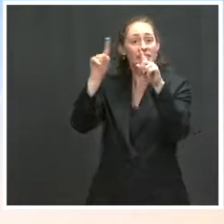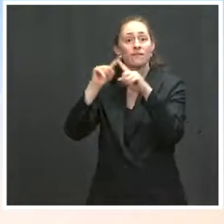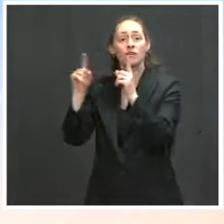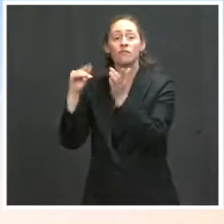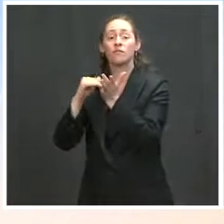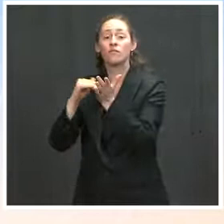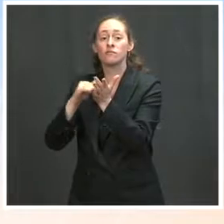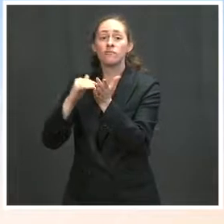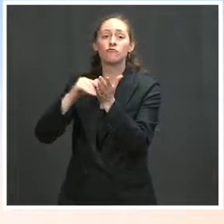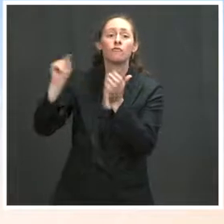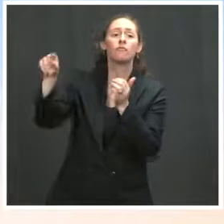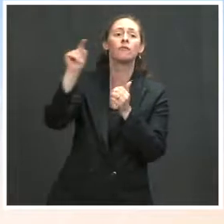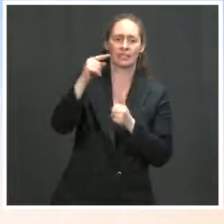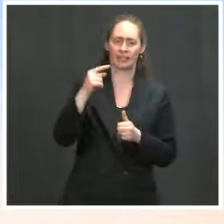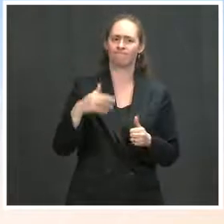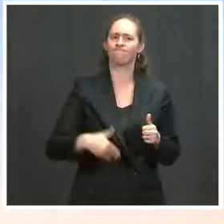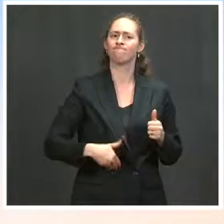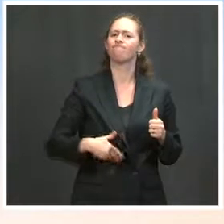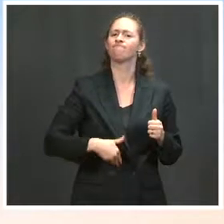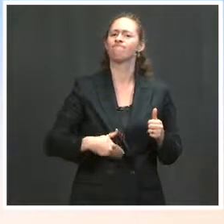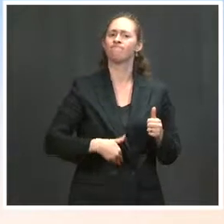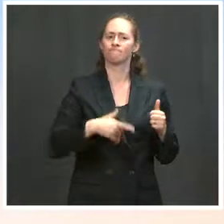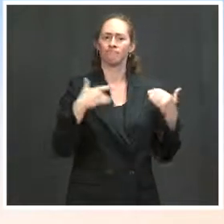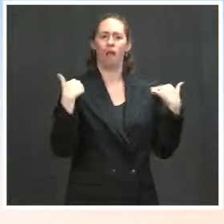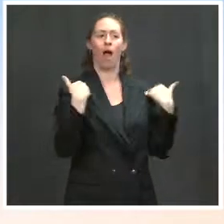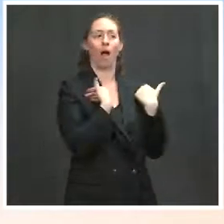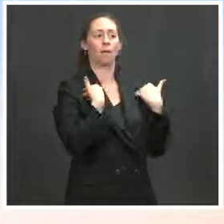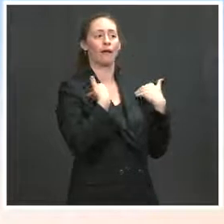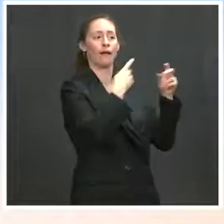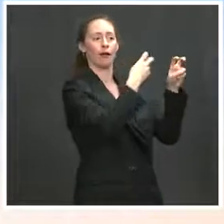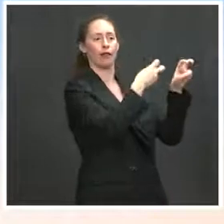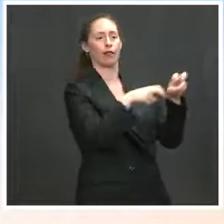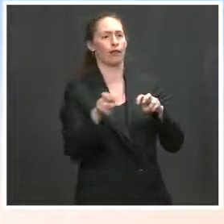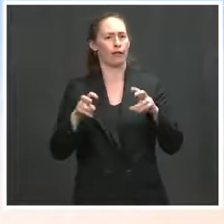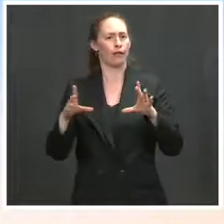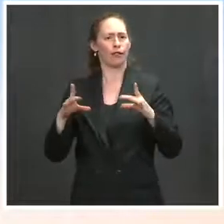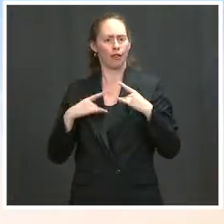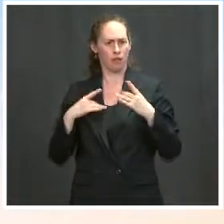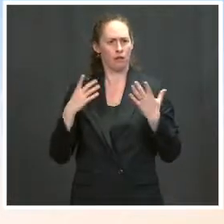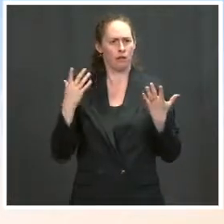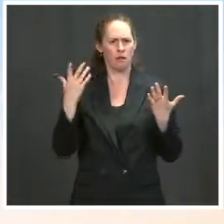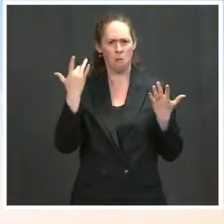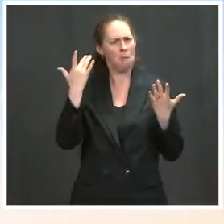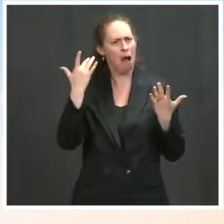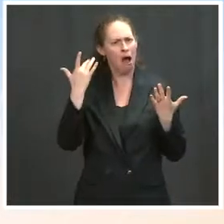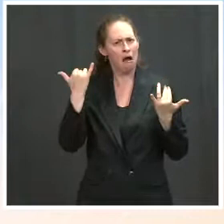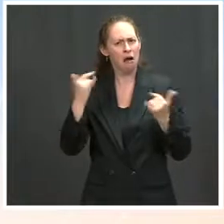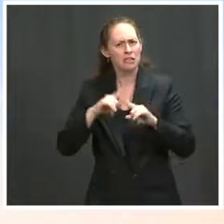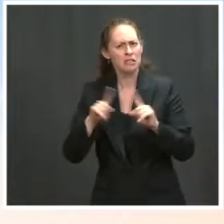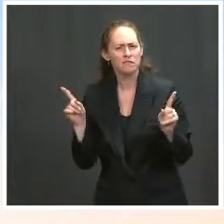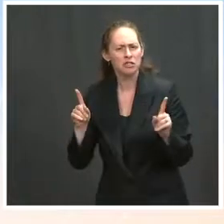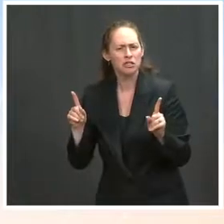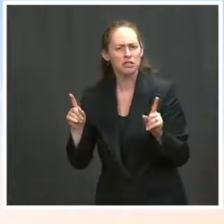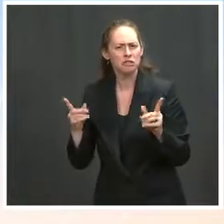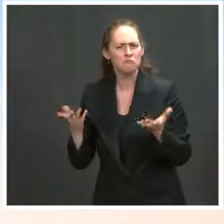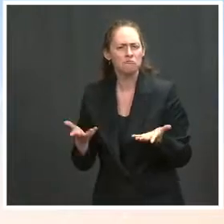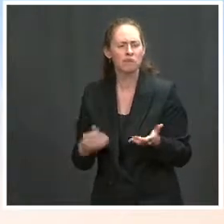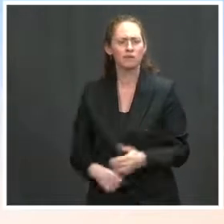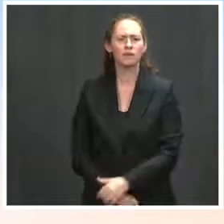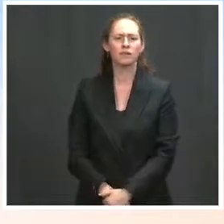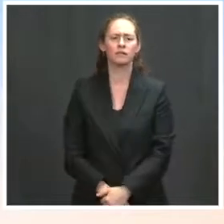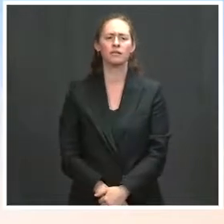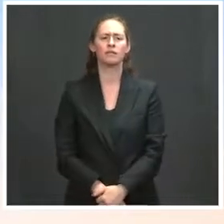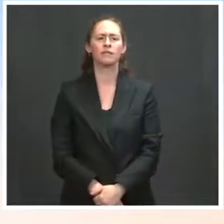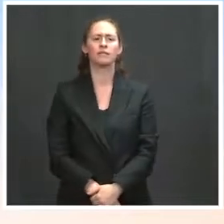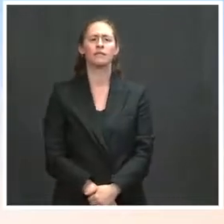to human transmission. So what changed that led to today? The readout basically said it was inconclusive, right? That we needed to do we needed